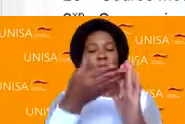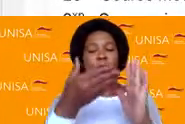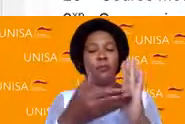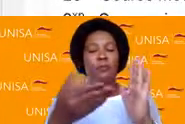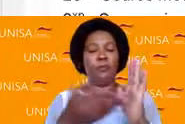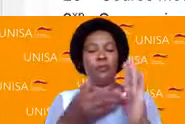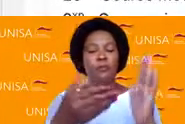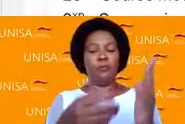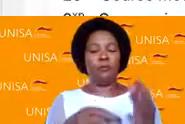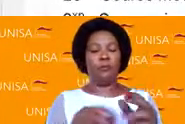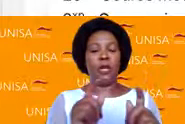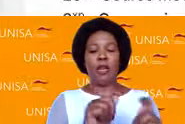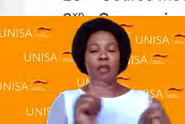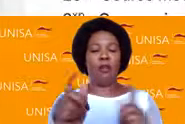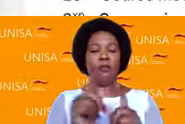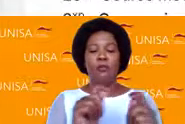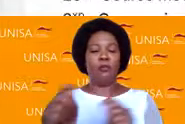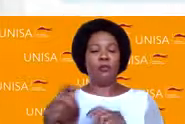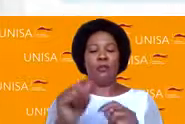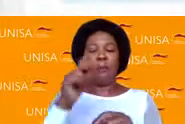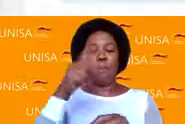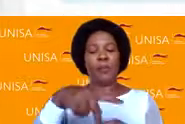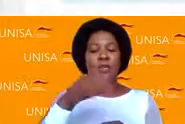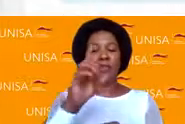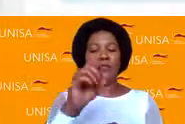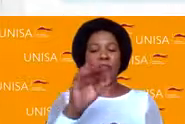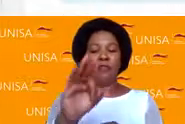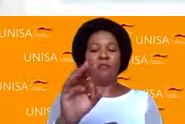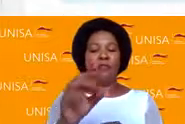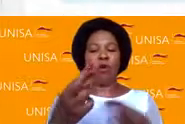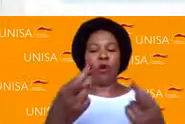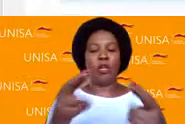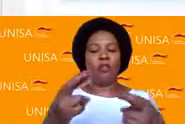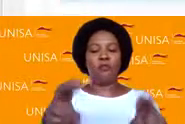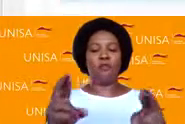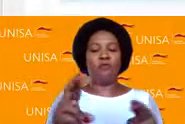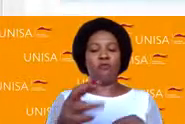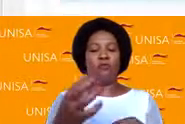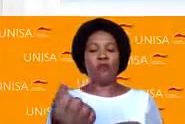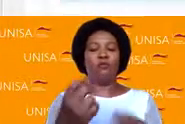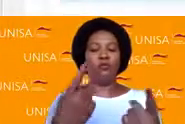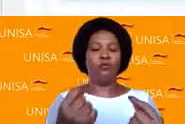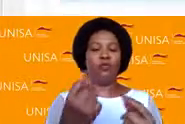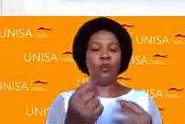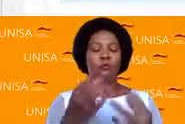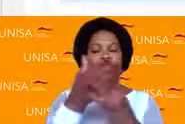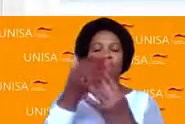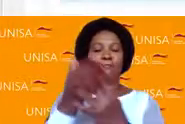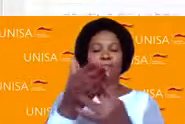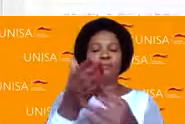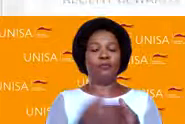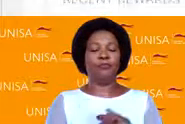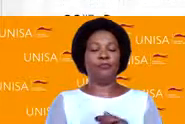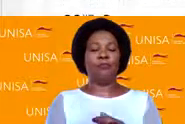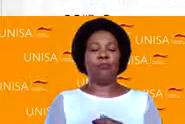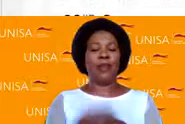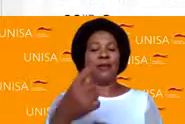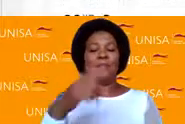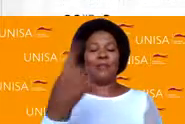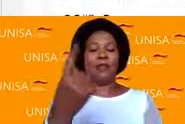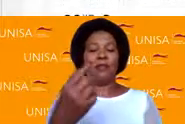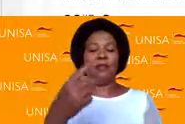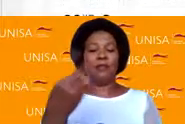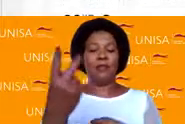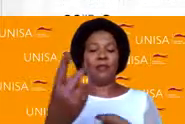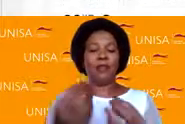downloadable PDFs that you need to download, or resources that you have to access. The second one will then